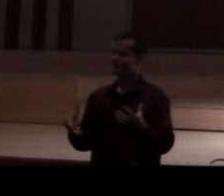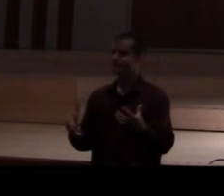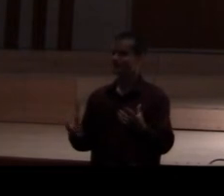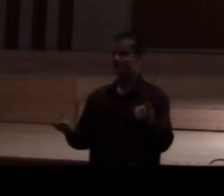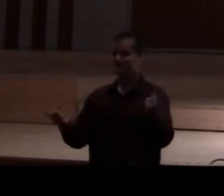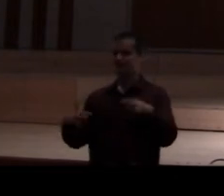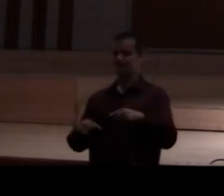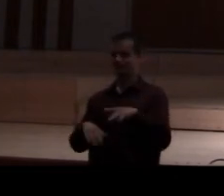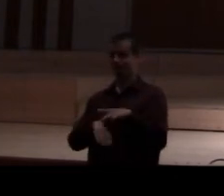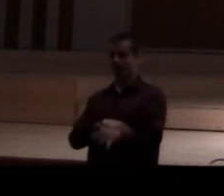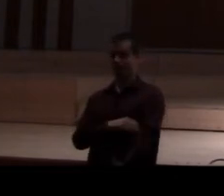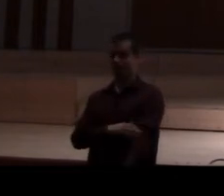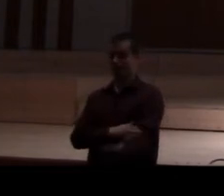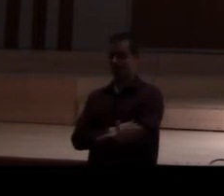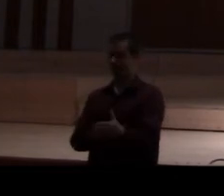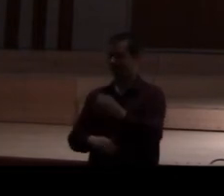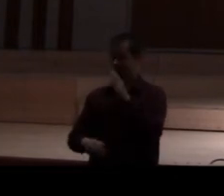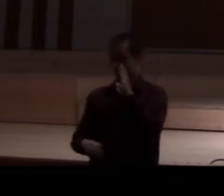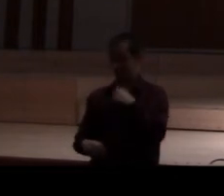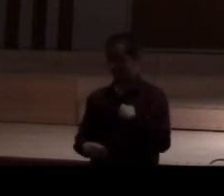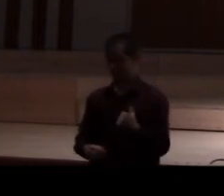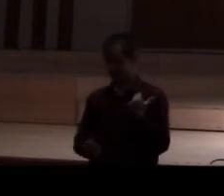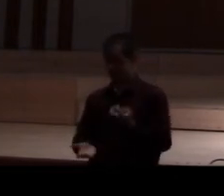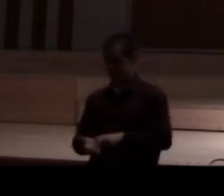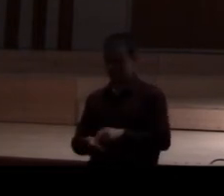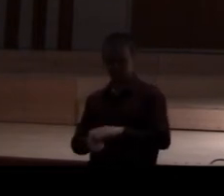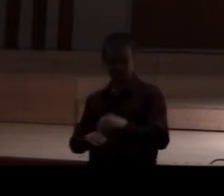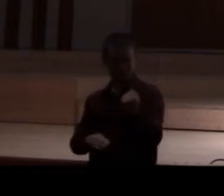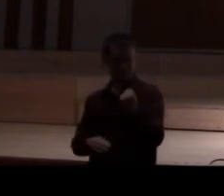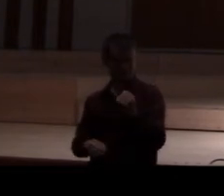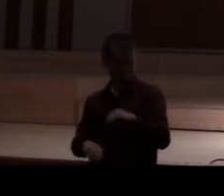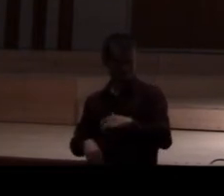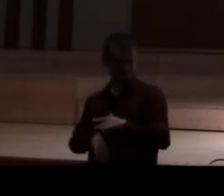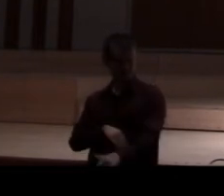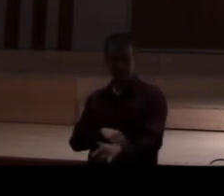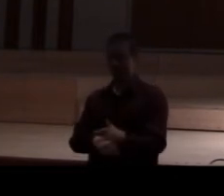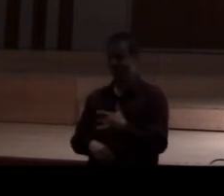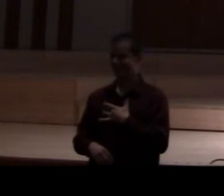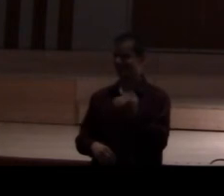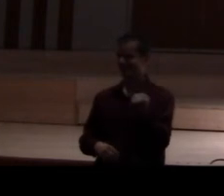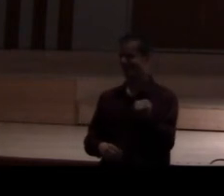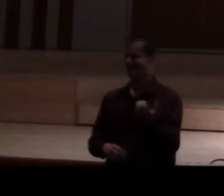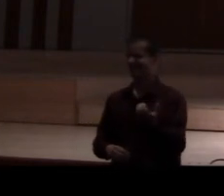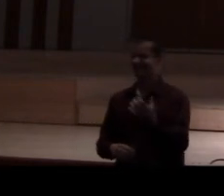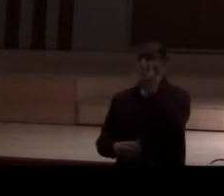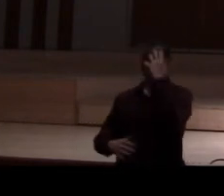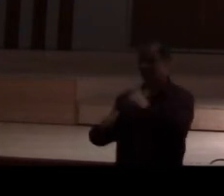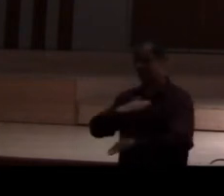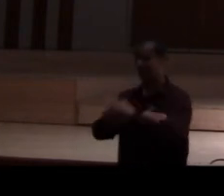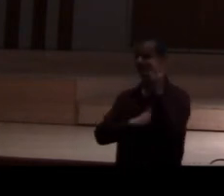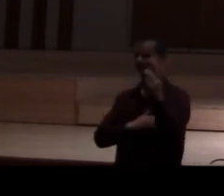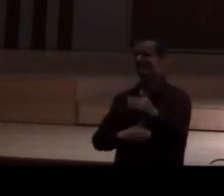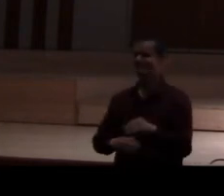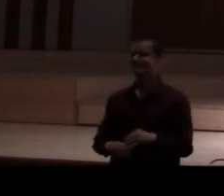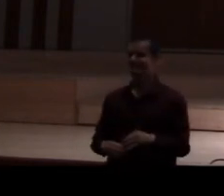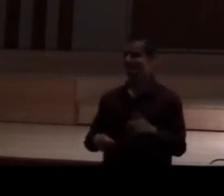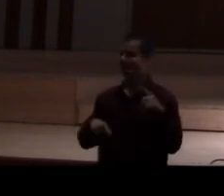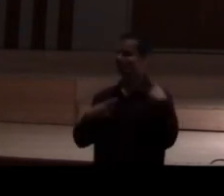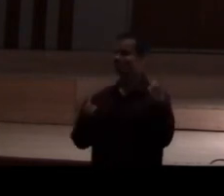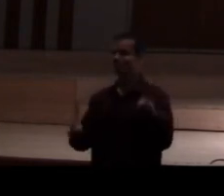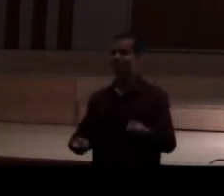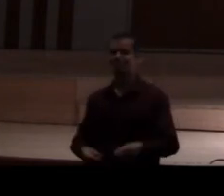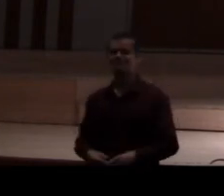out here so early. I mean, I know I would not be up this early on a Saturday morning. Most Saturdays, I'd be sleeping in for quite a long